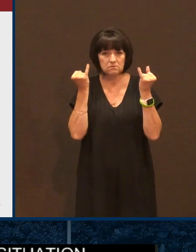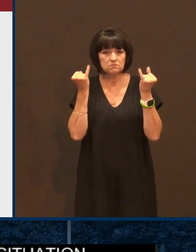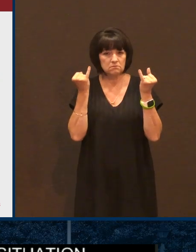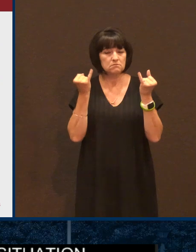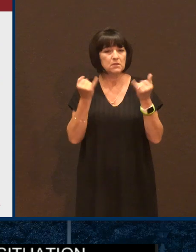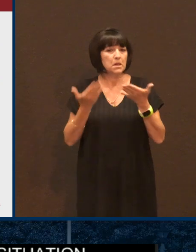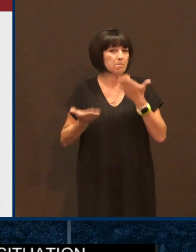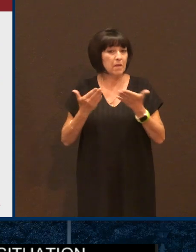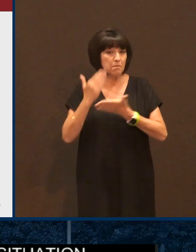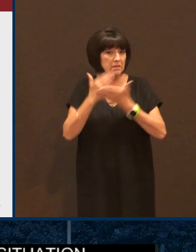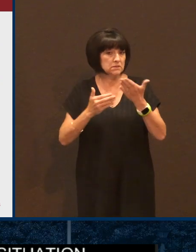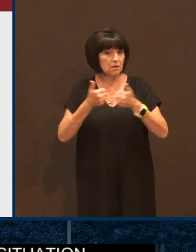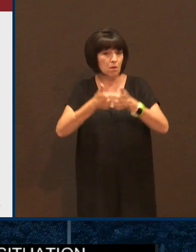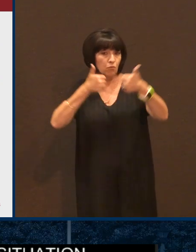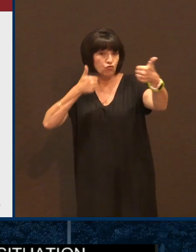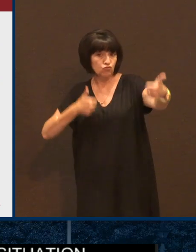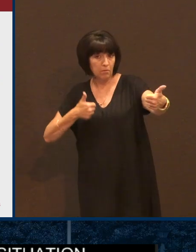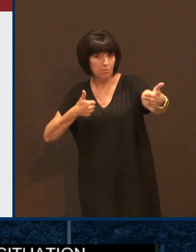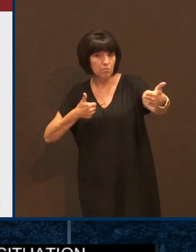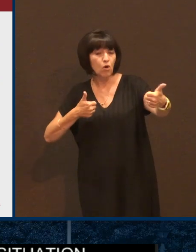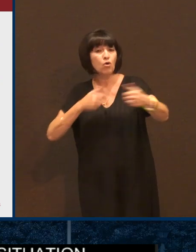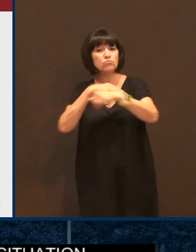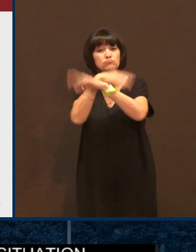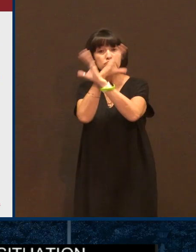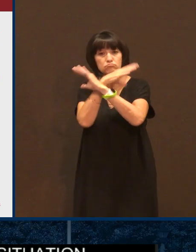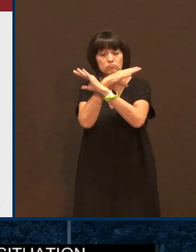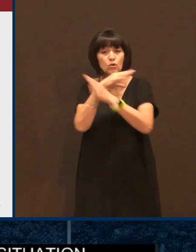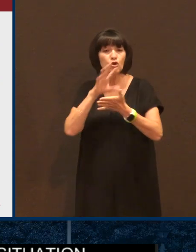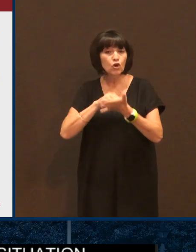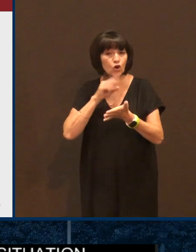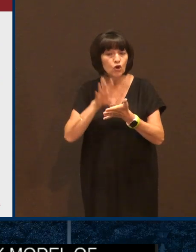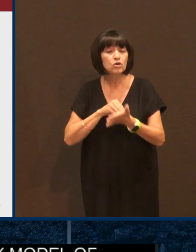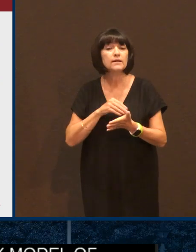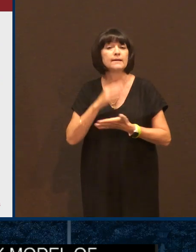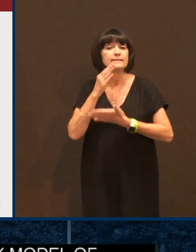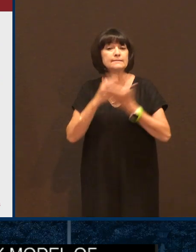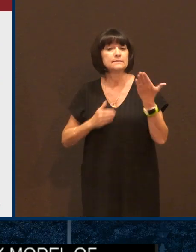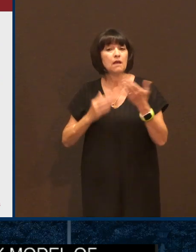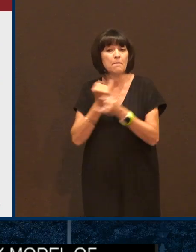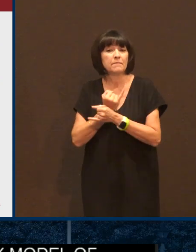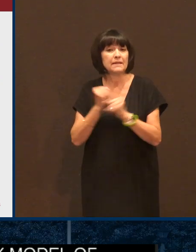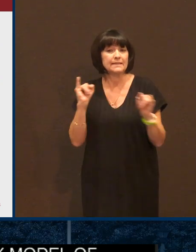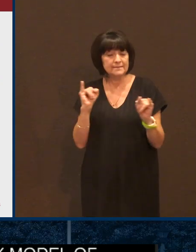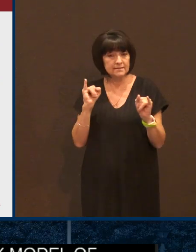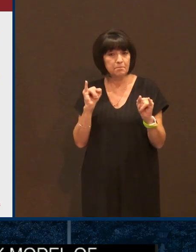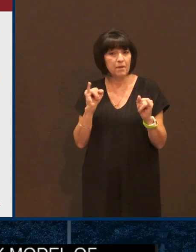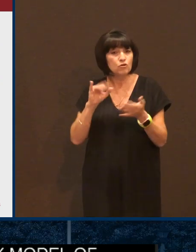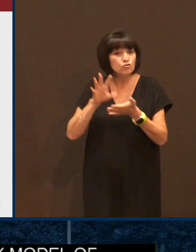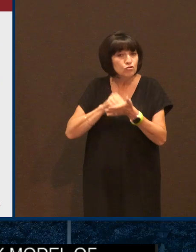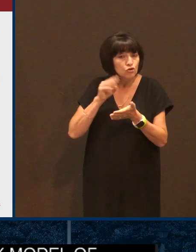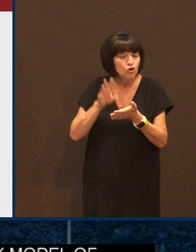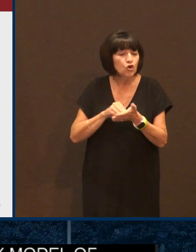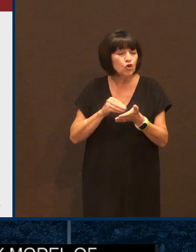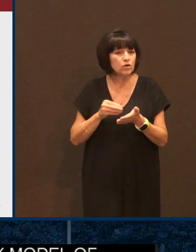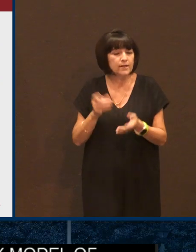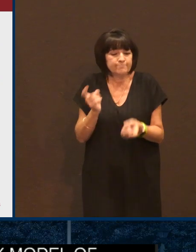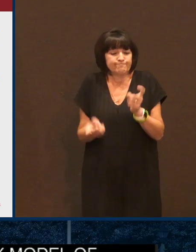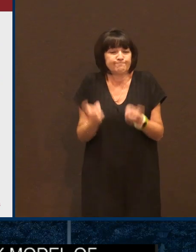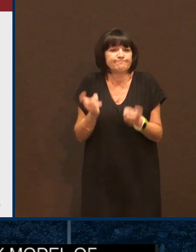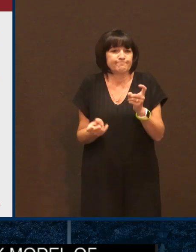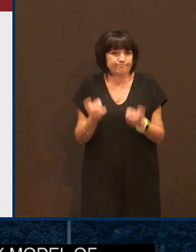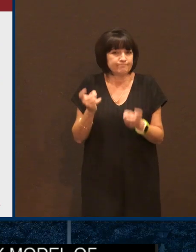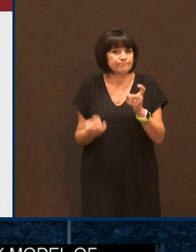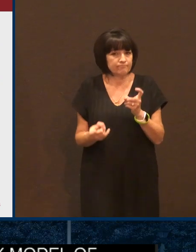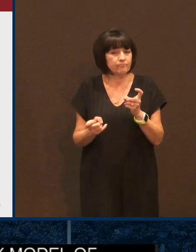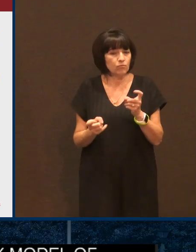remote learning, some in-person learning, and depending on the conditions, we would have to make that adjustment. And again, the precautionary